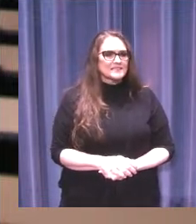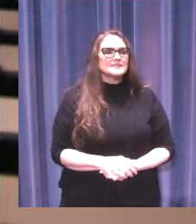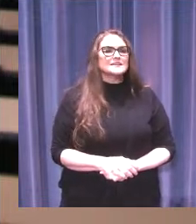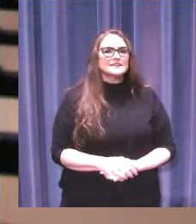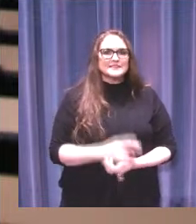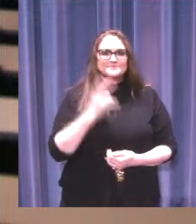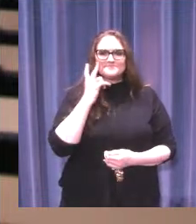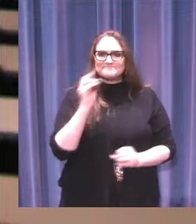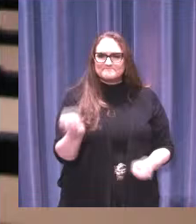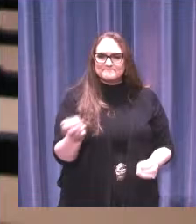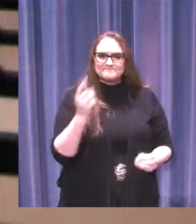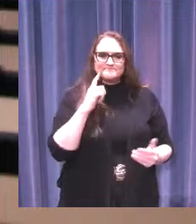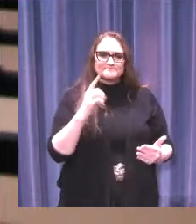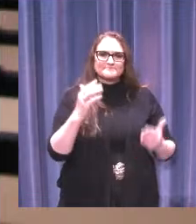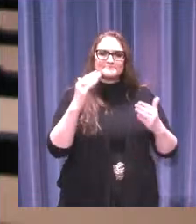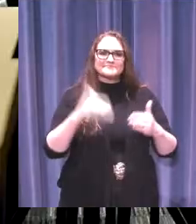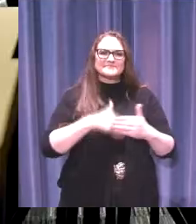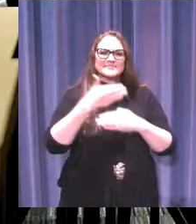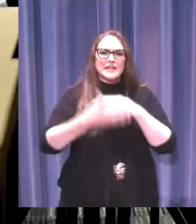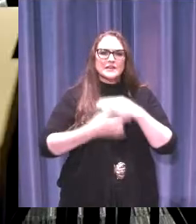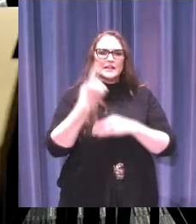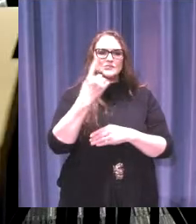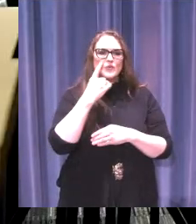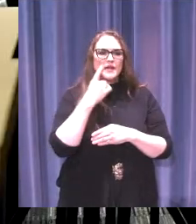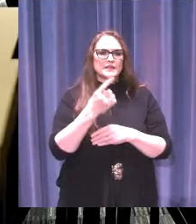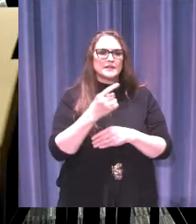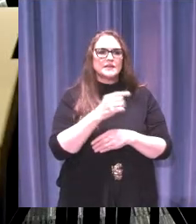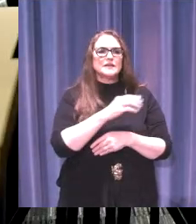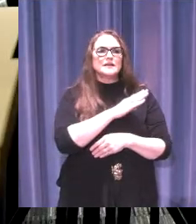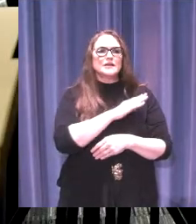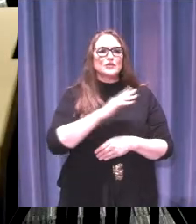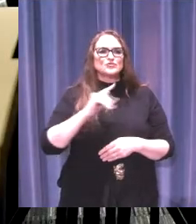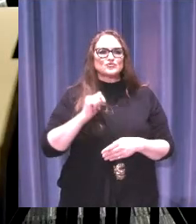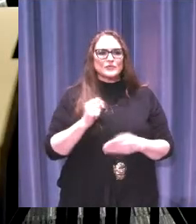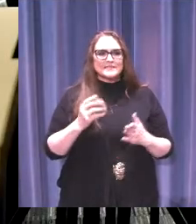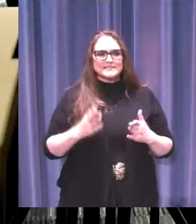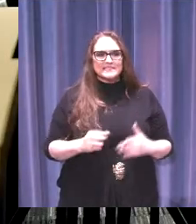Seeing none, we move to the next one, Trustee Swanson.